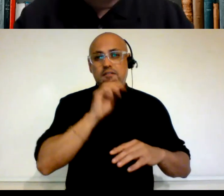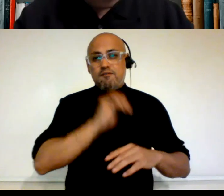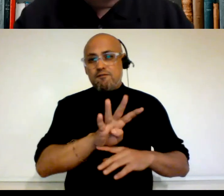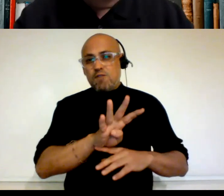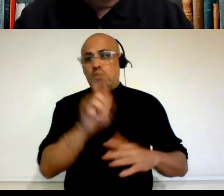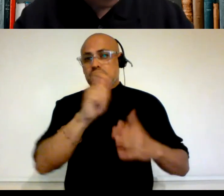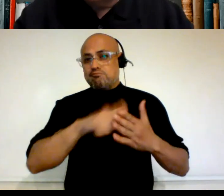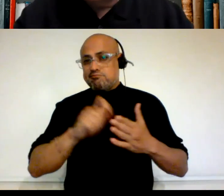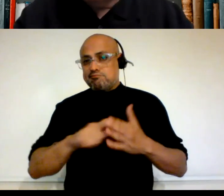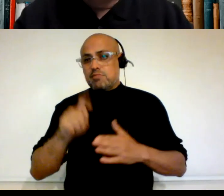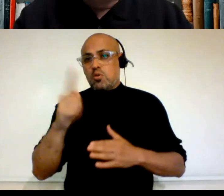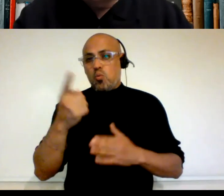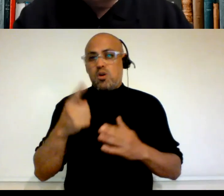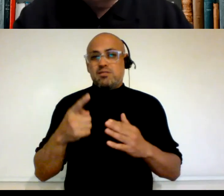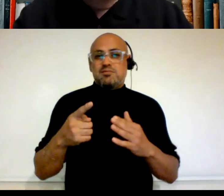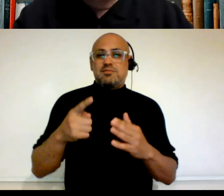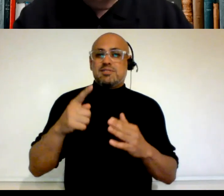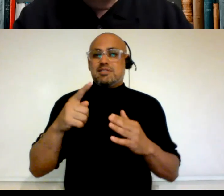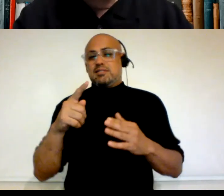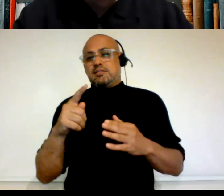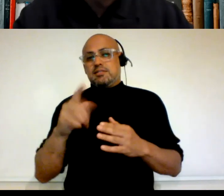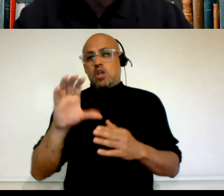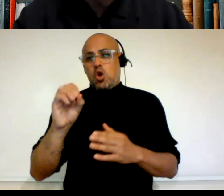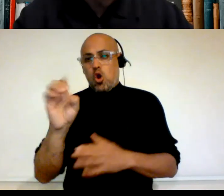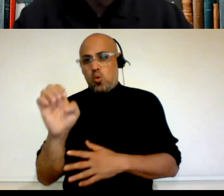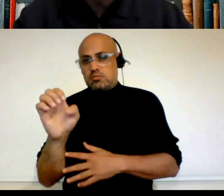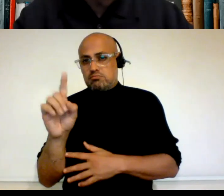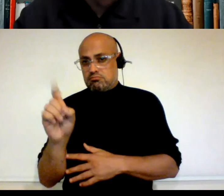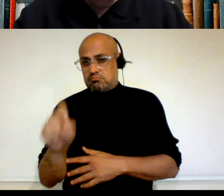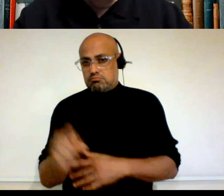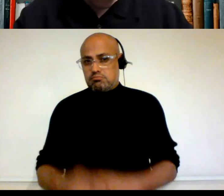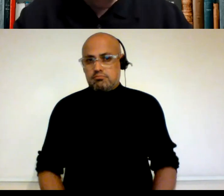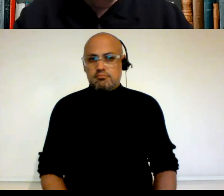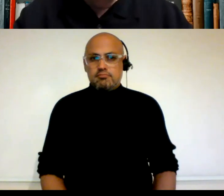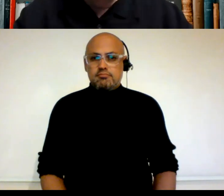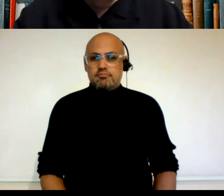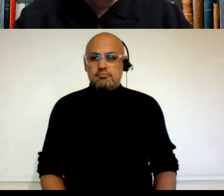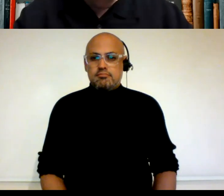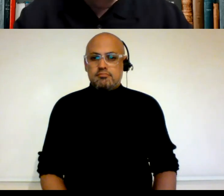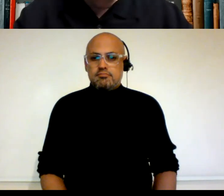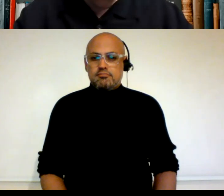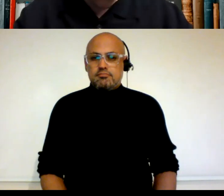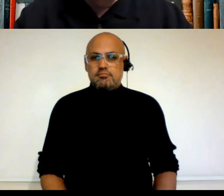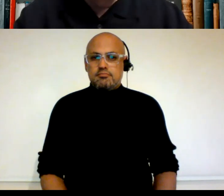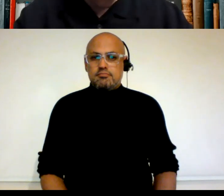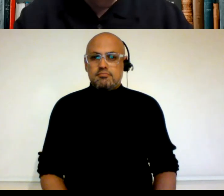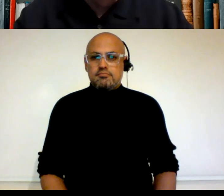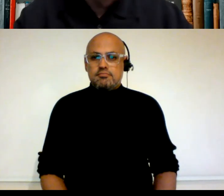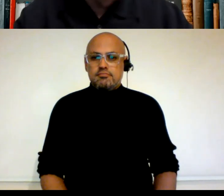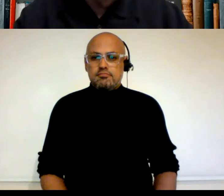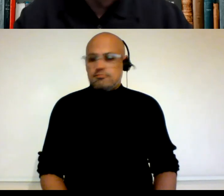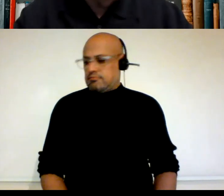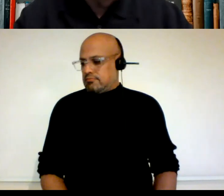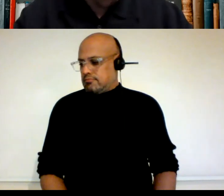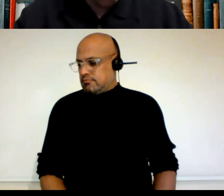or are they, I mean, do you expect kids from 3 or 4 years old to use a password?